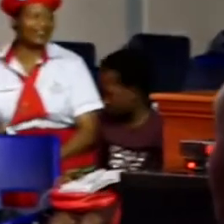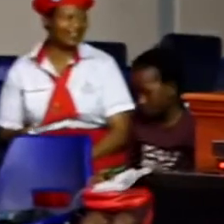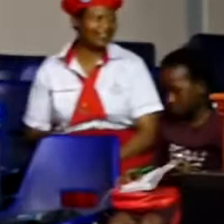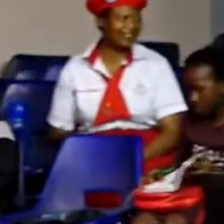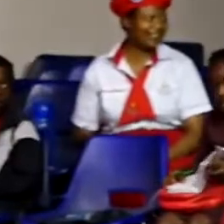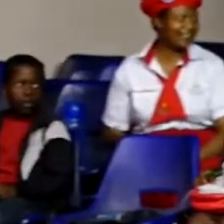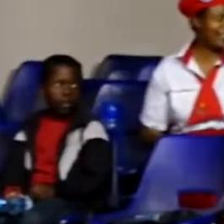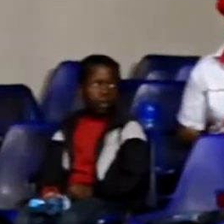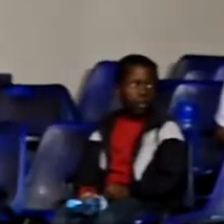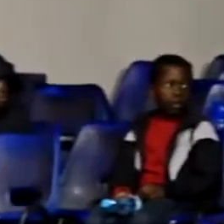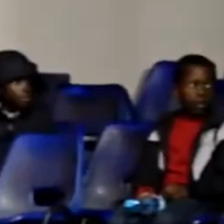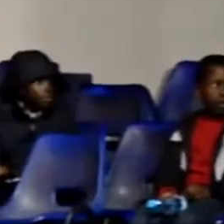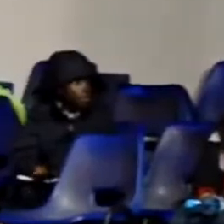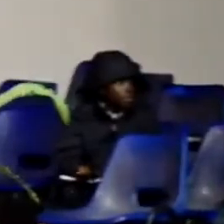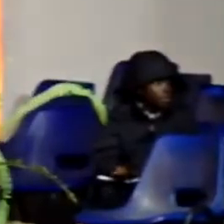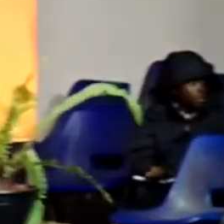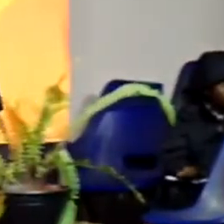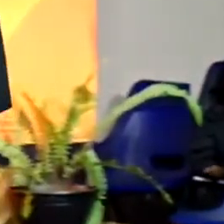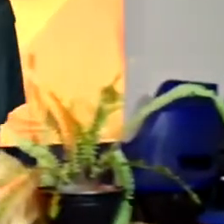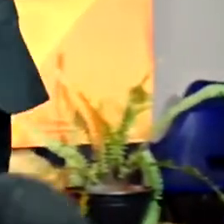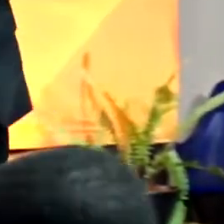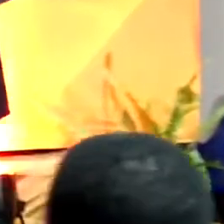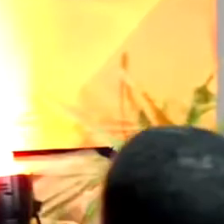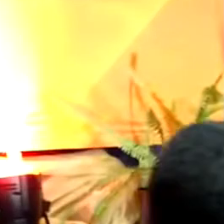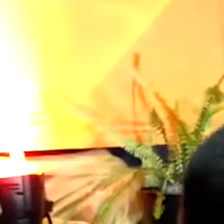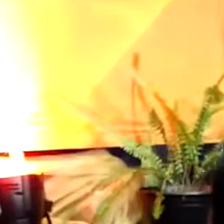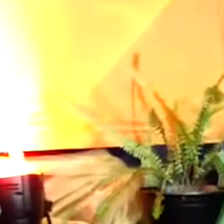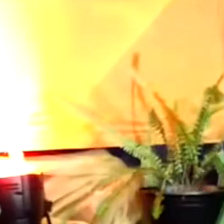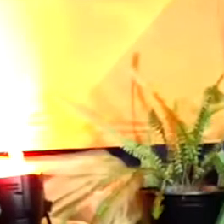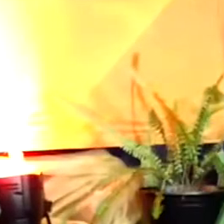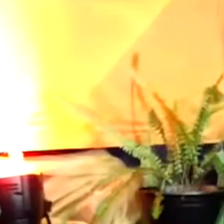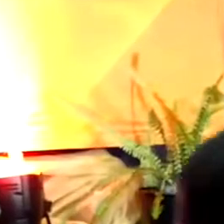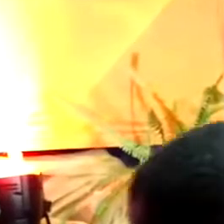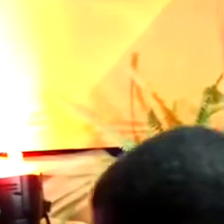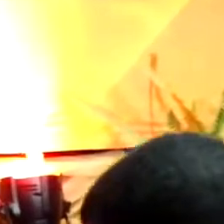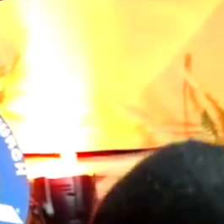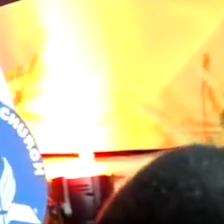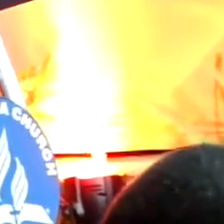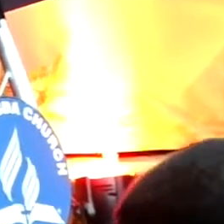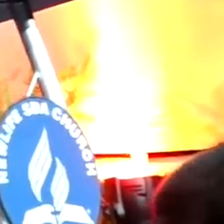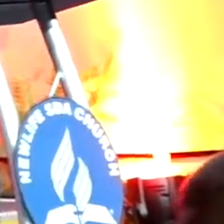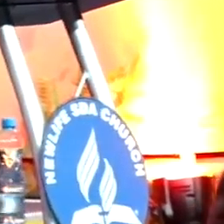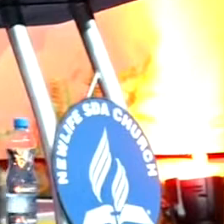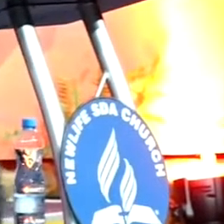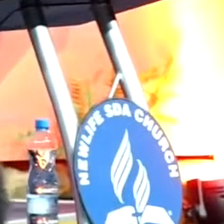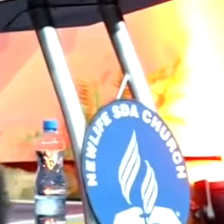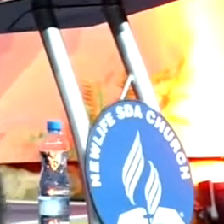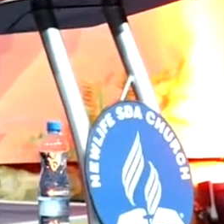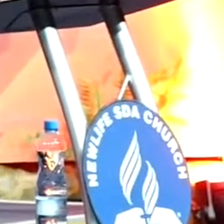go marching in. Oh, when the